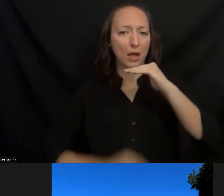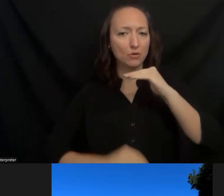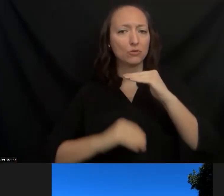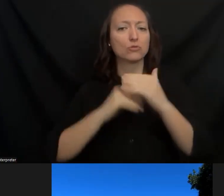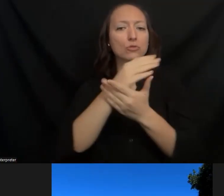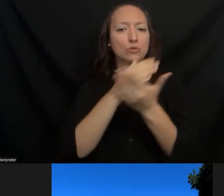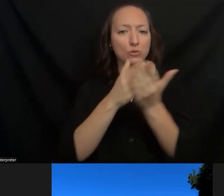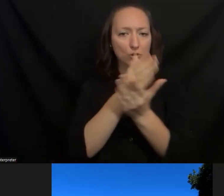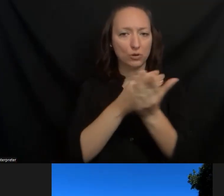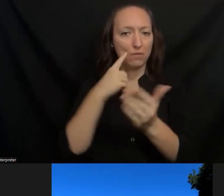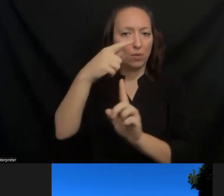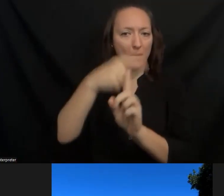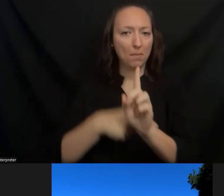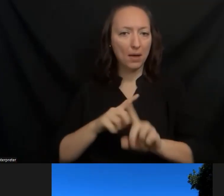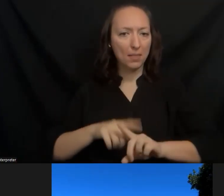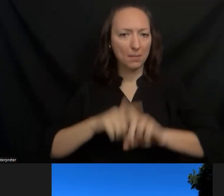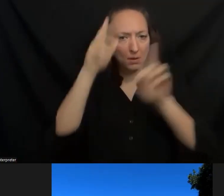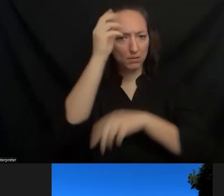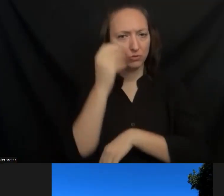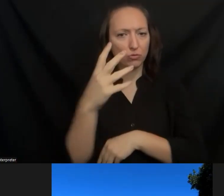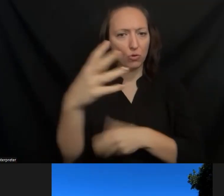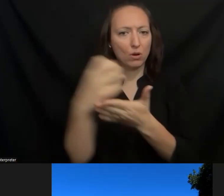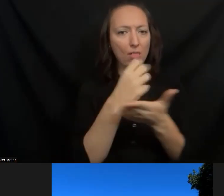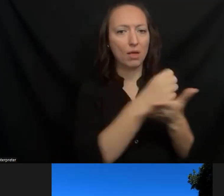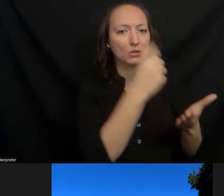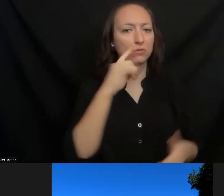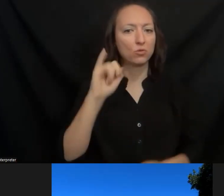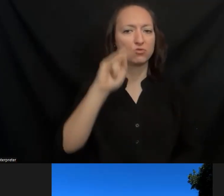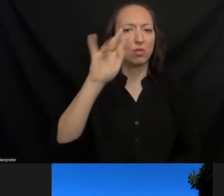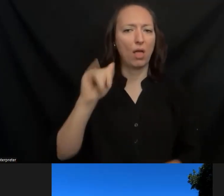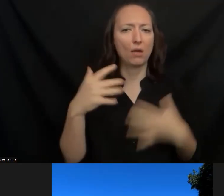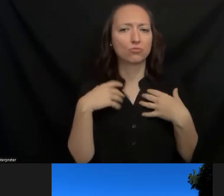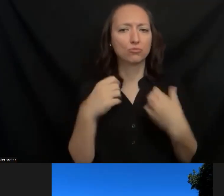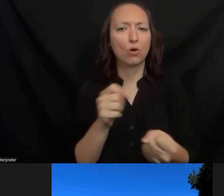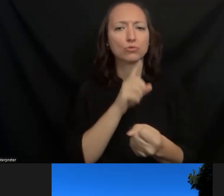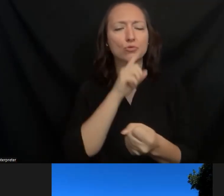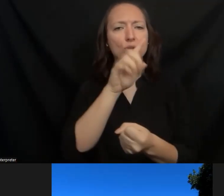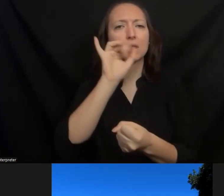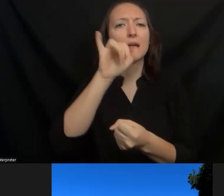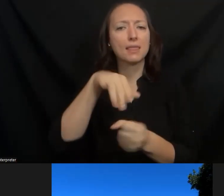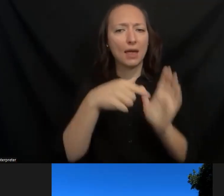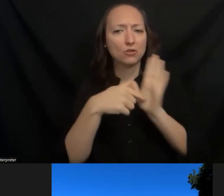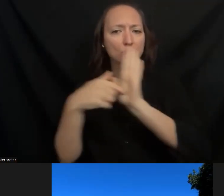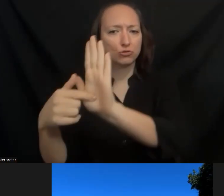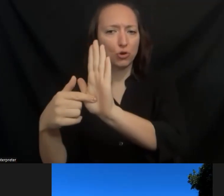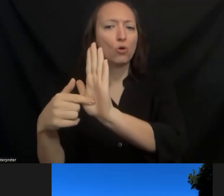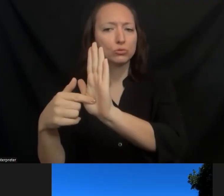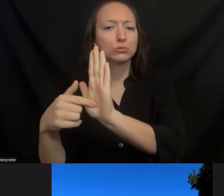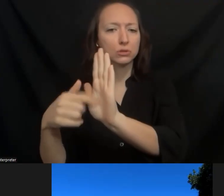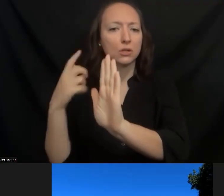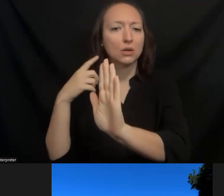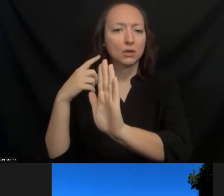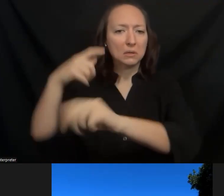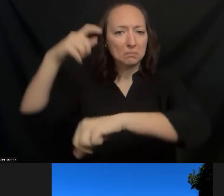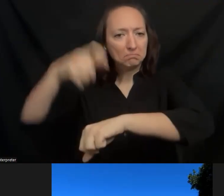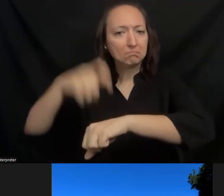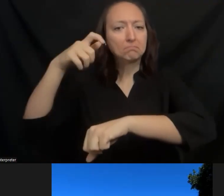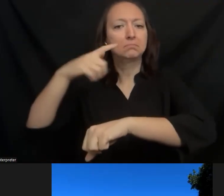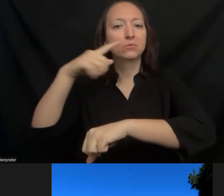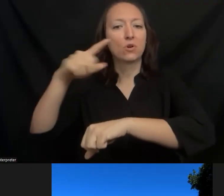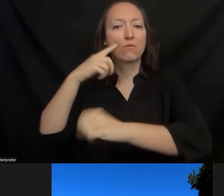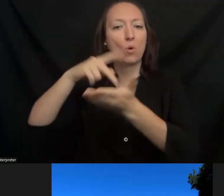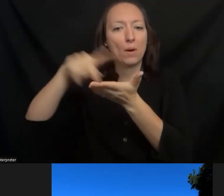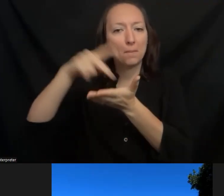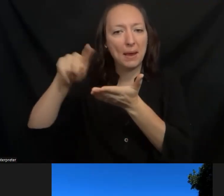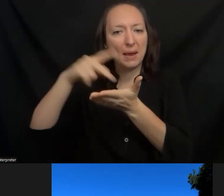very strong. So this indicates really a timing of payments issue more than a under collections issue. And obviously we'll continue to monitor